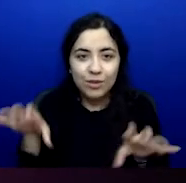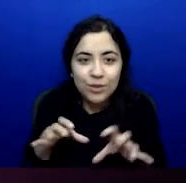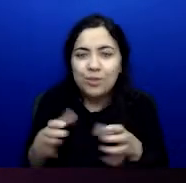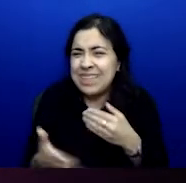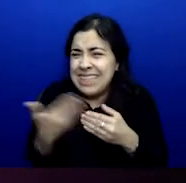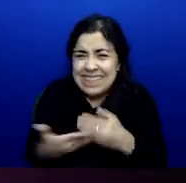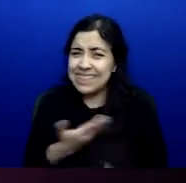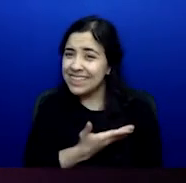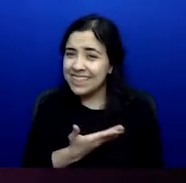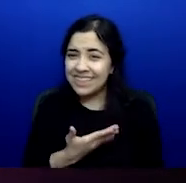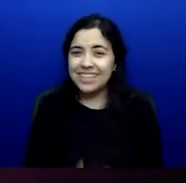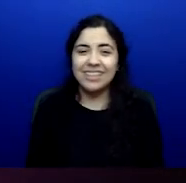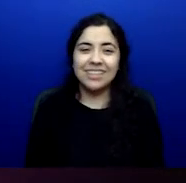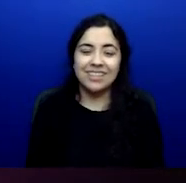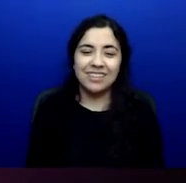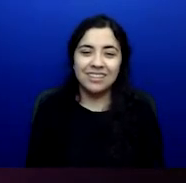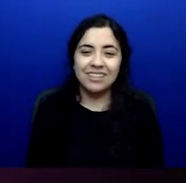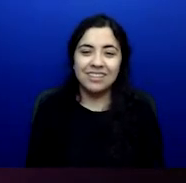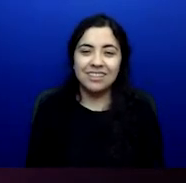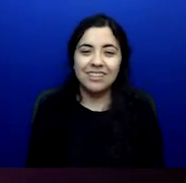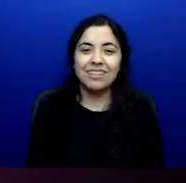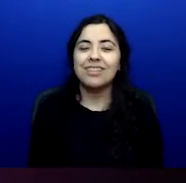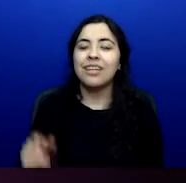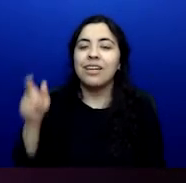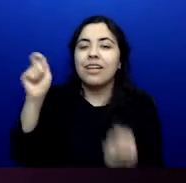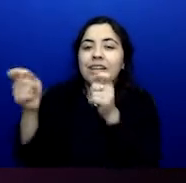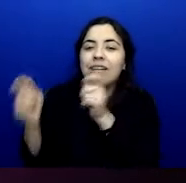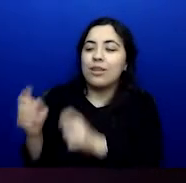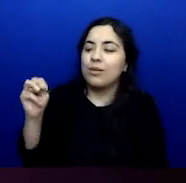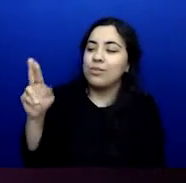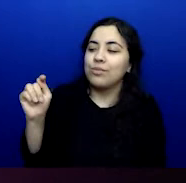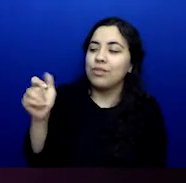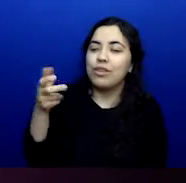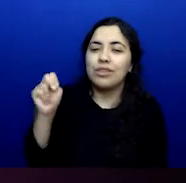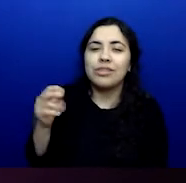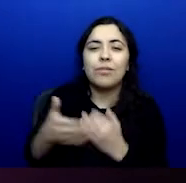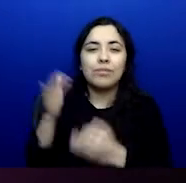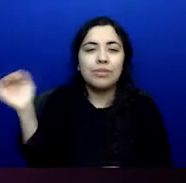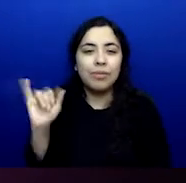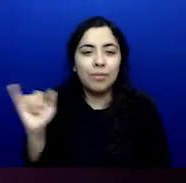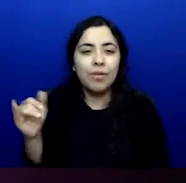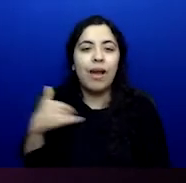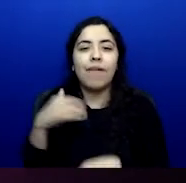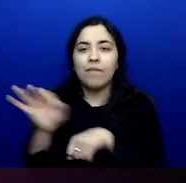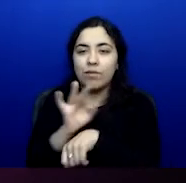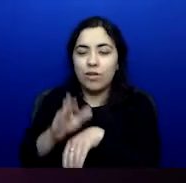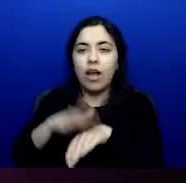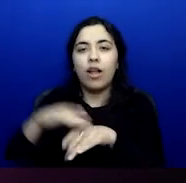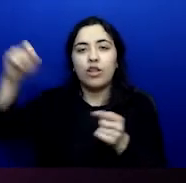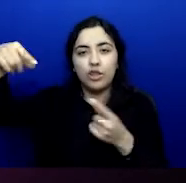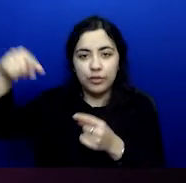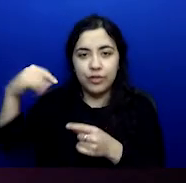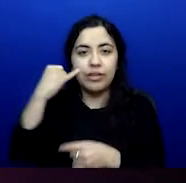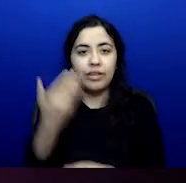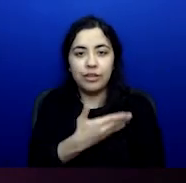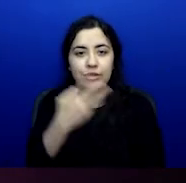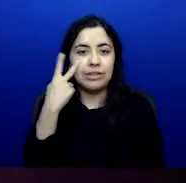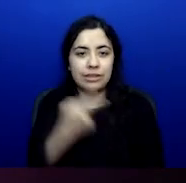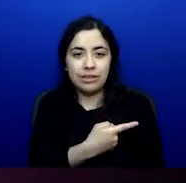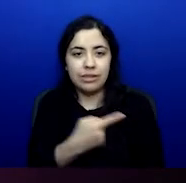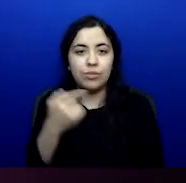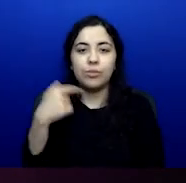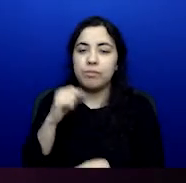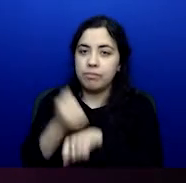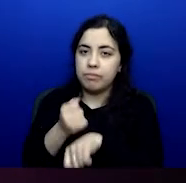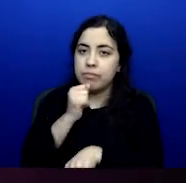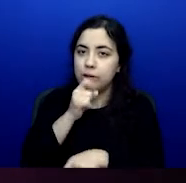easy. A mutation is very similar, just has a function that runs on the server. In this case, you can see that we're